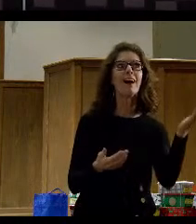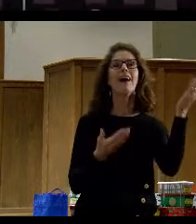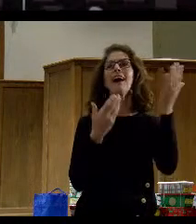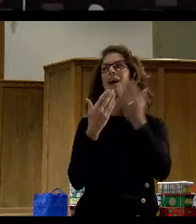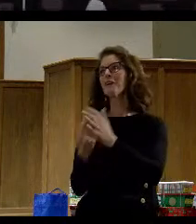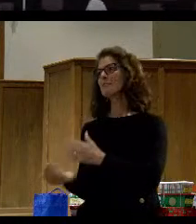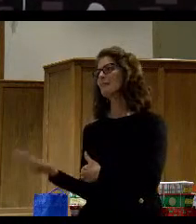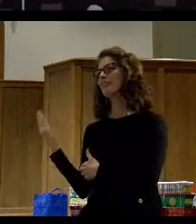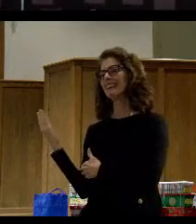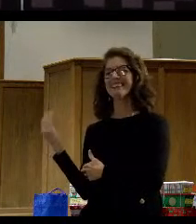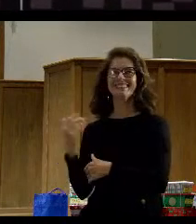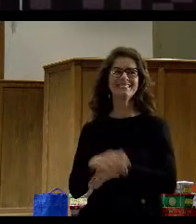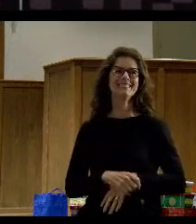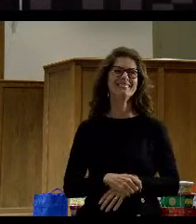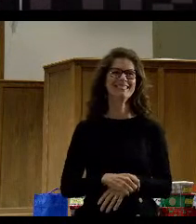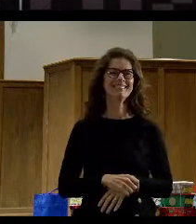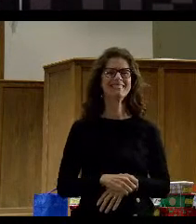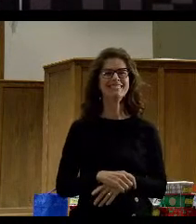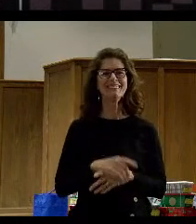Well, welcome